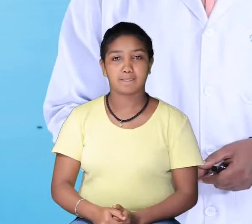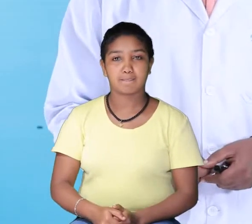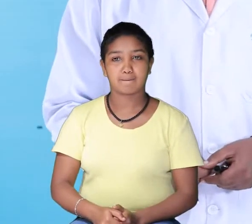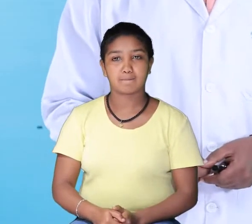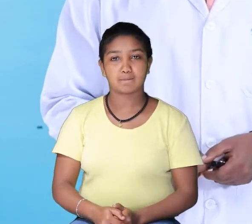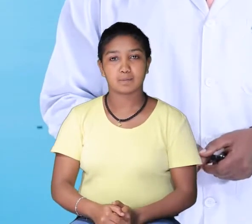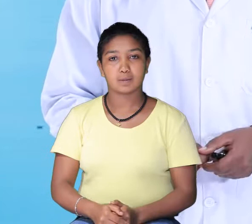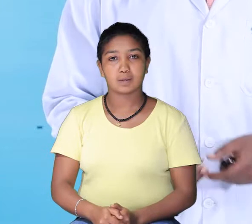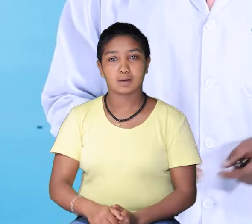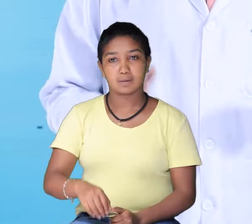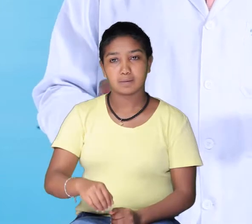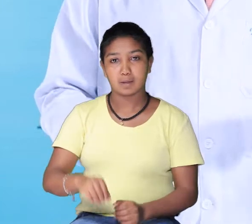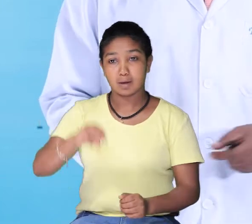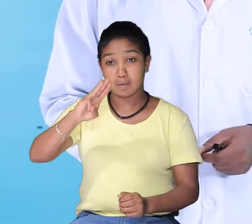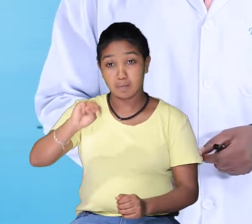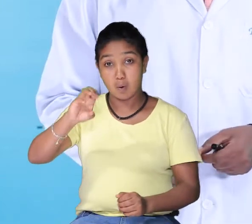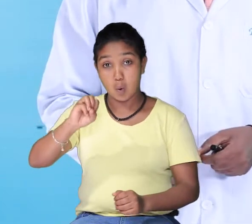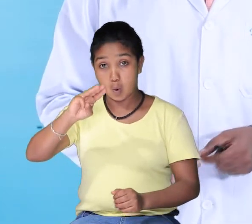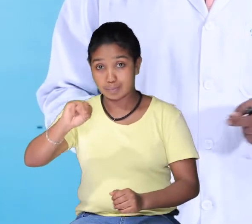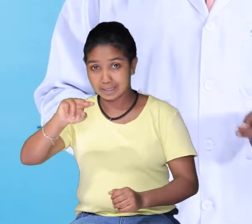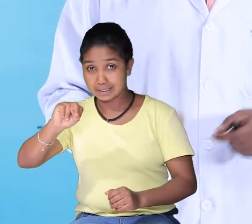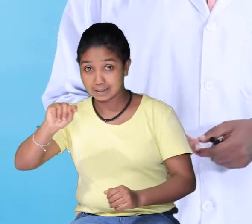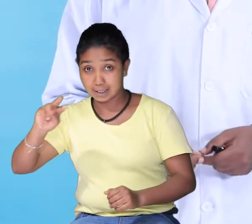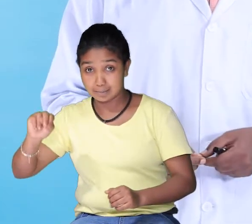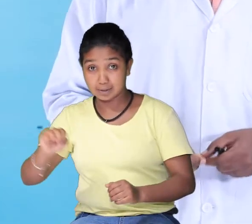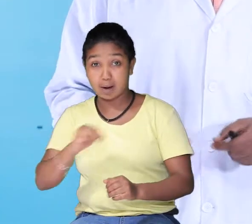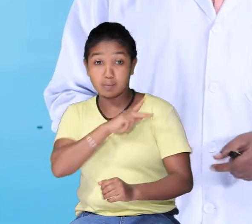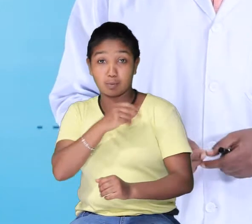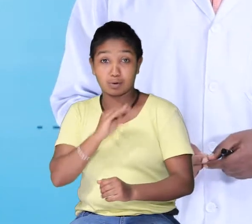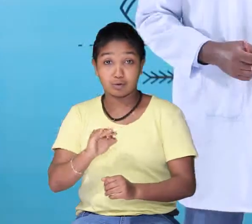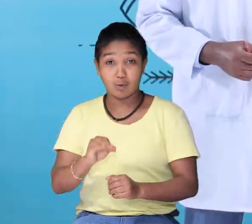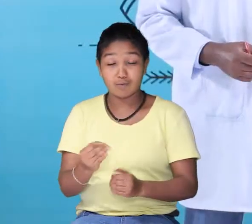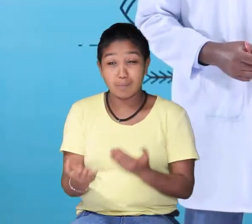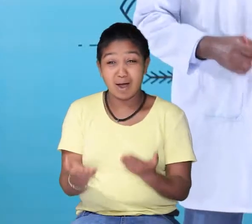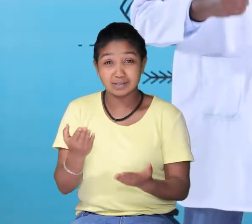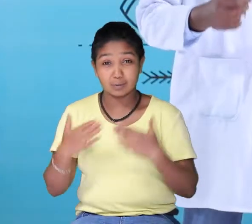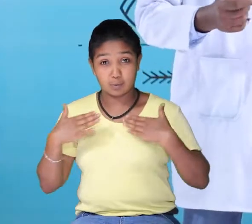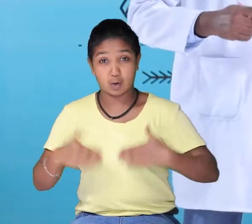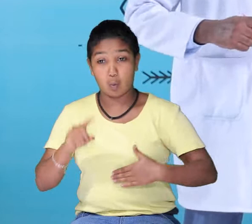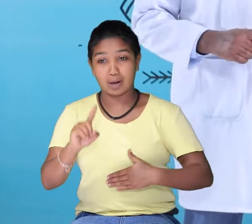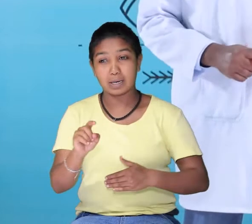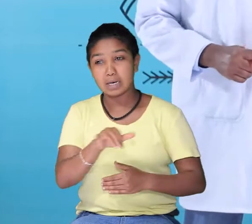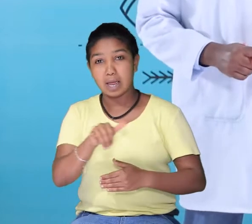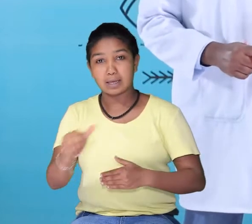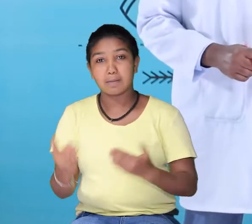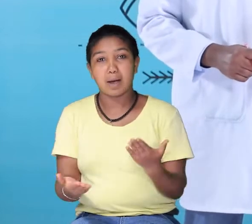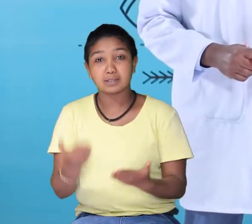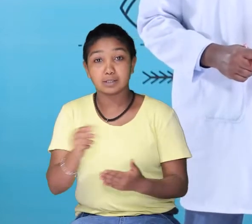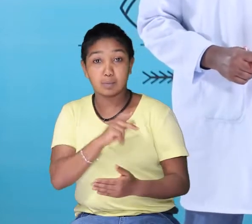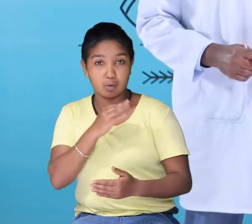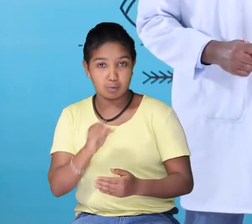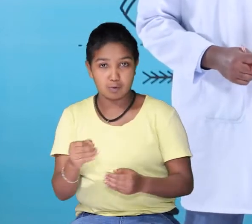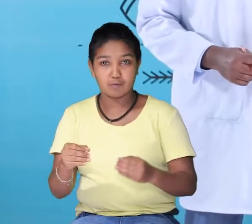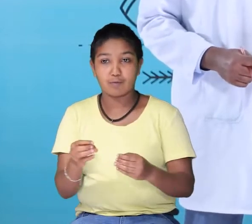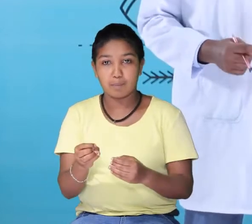momentum? Well, momentum is among the property of massive bodies. It is one, like mass is the property of